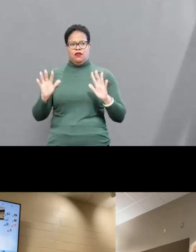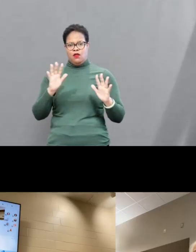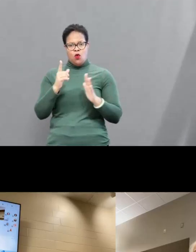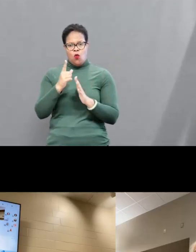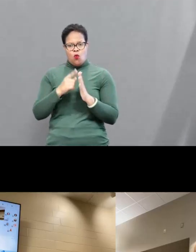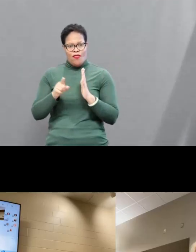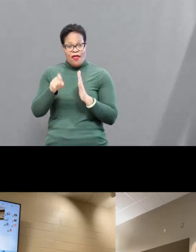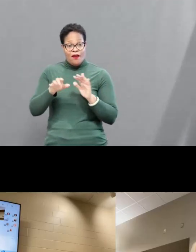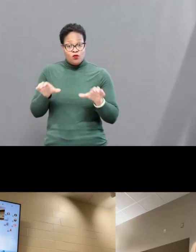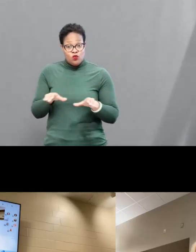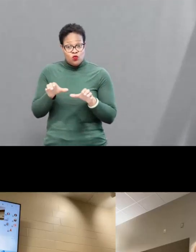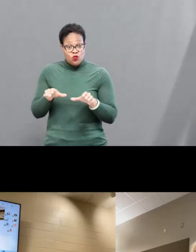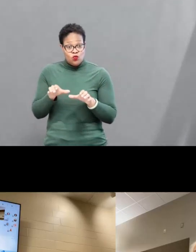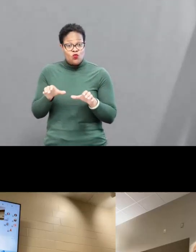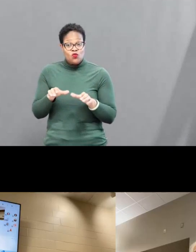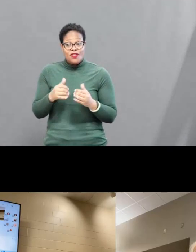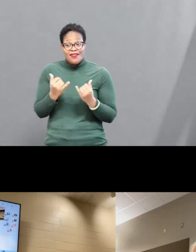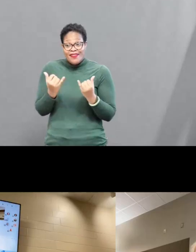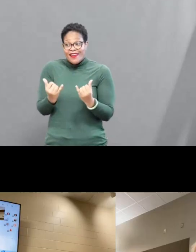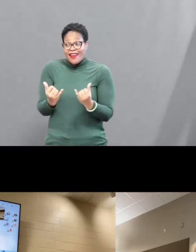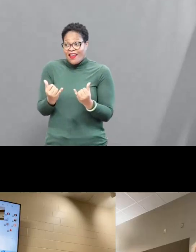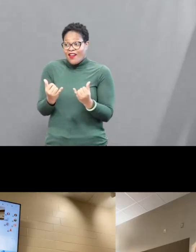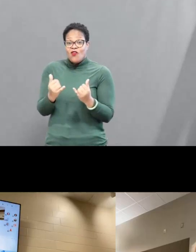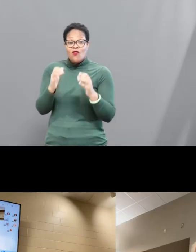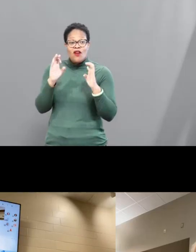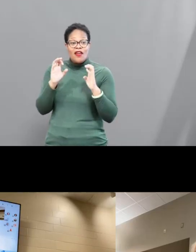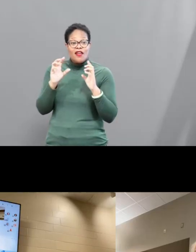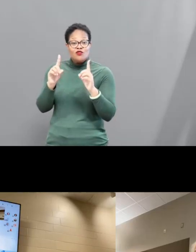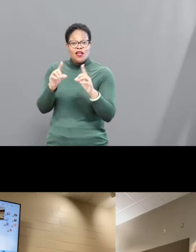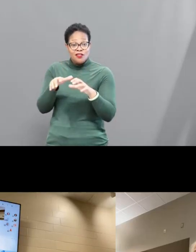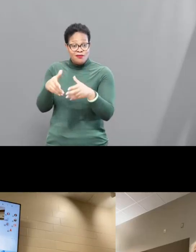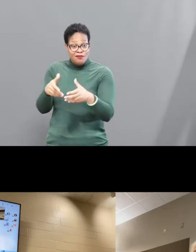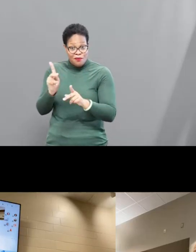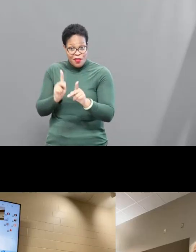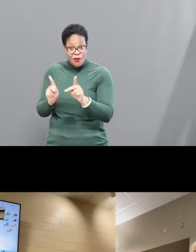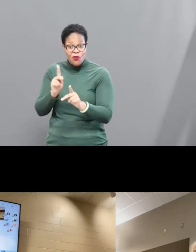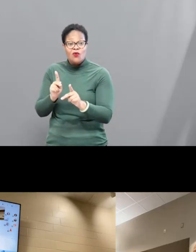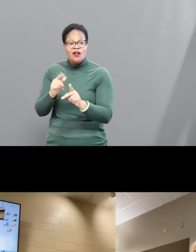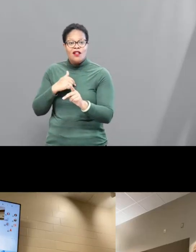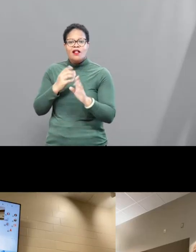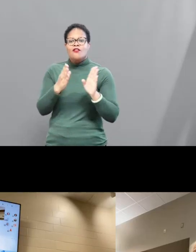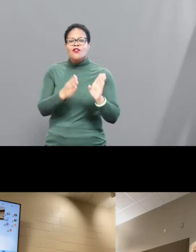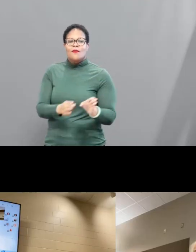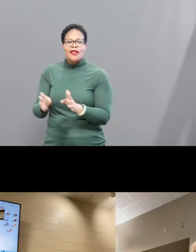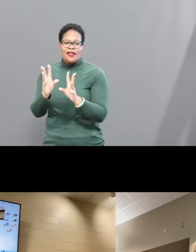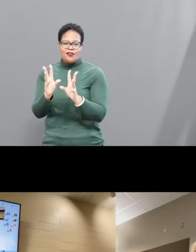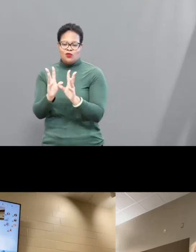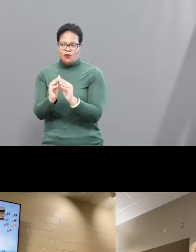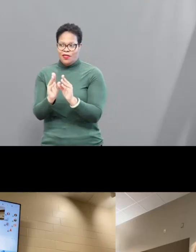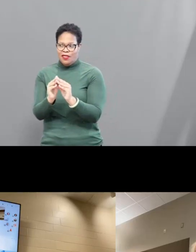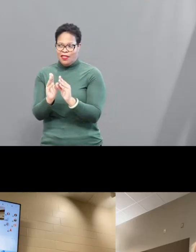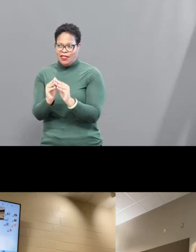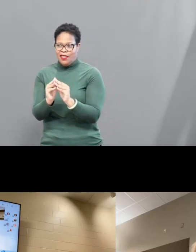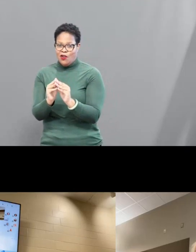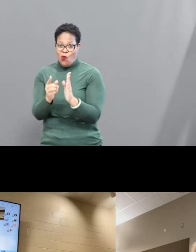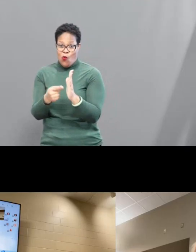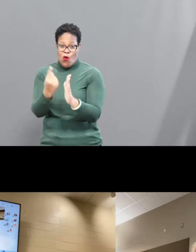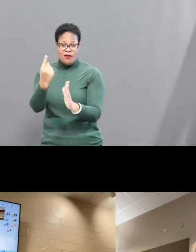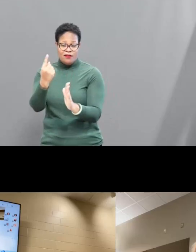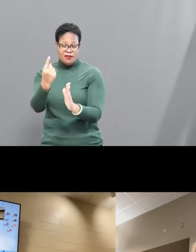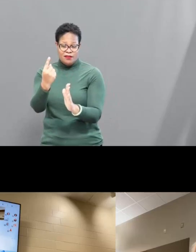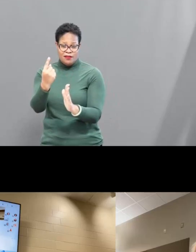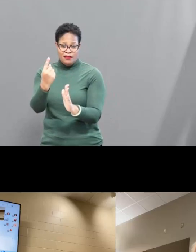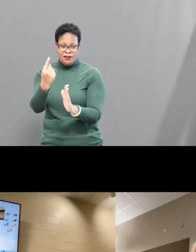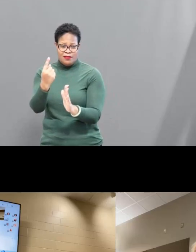have to do that now the education people are going to meet once